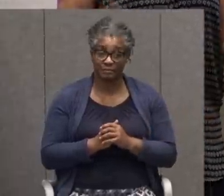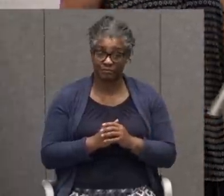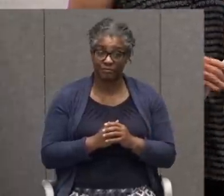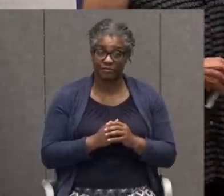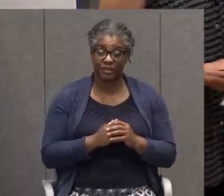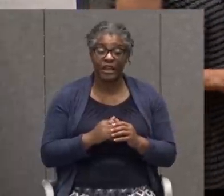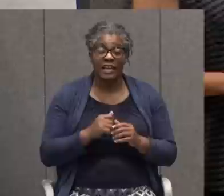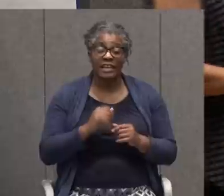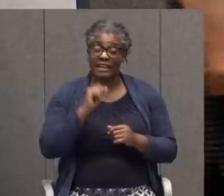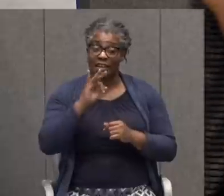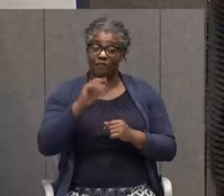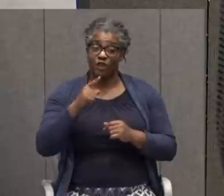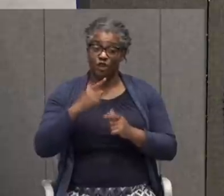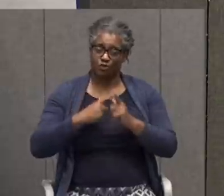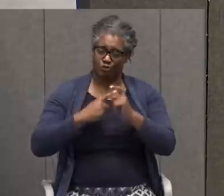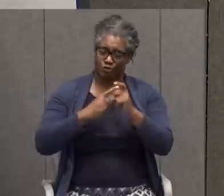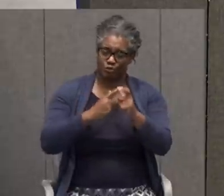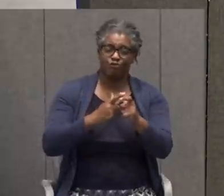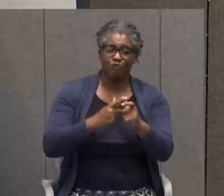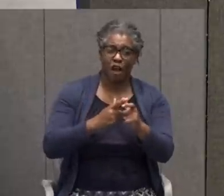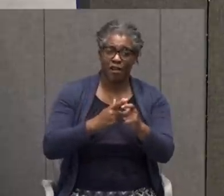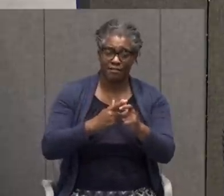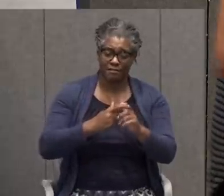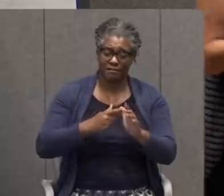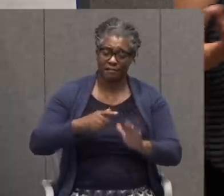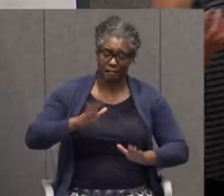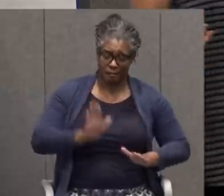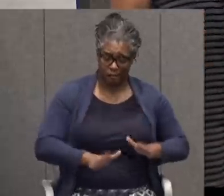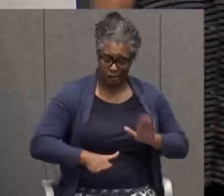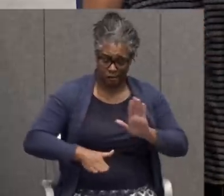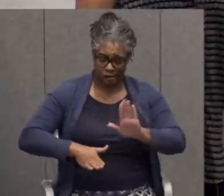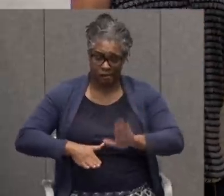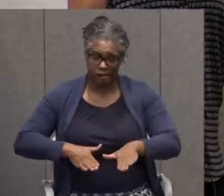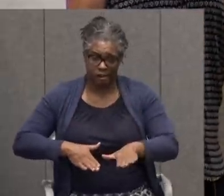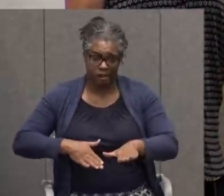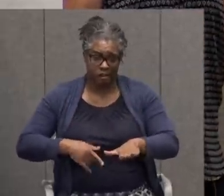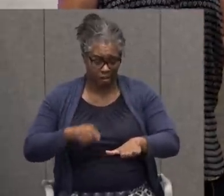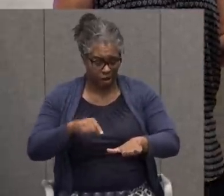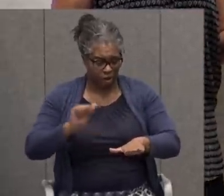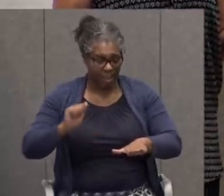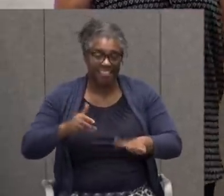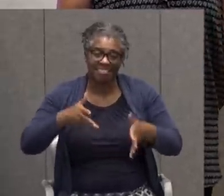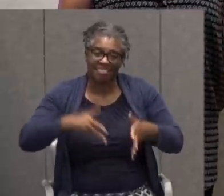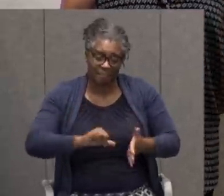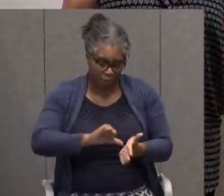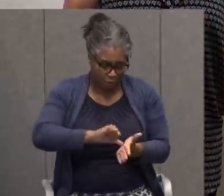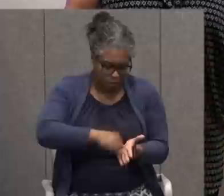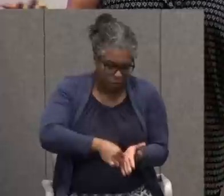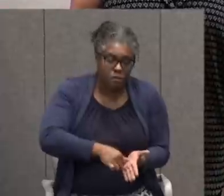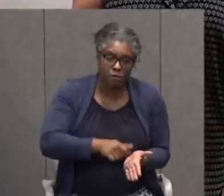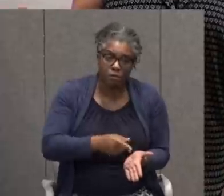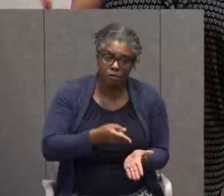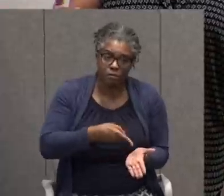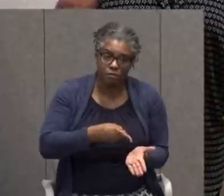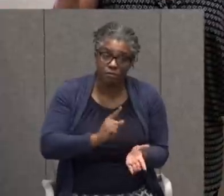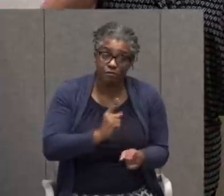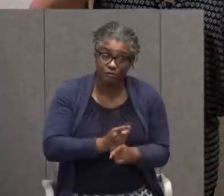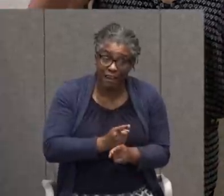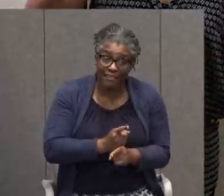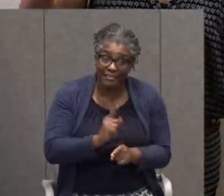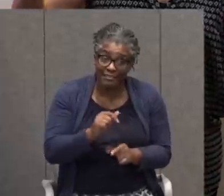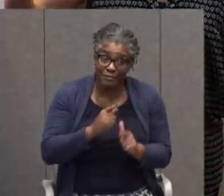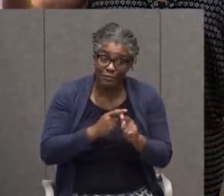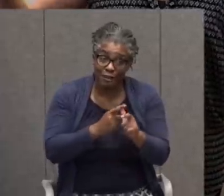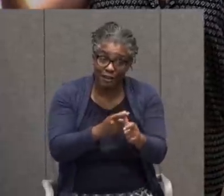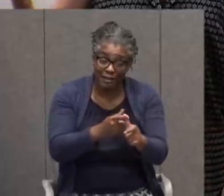when you run. And it can be the part of an animal's body. Have you read about the dinosaurs that they've dug up? And they